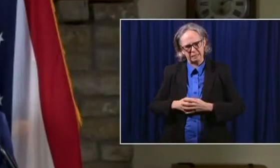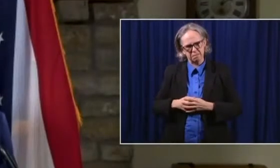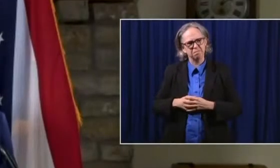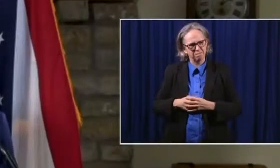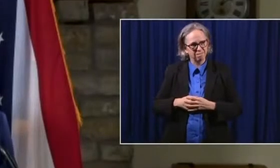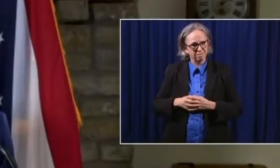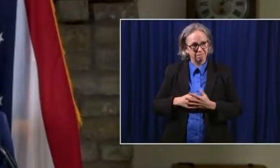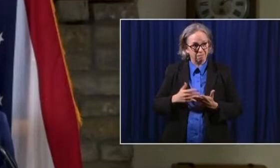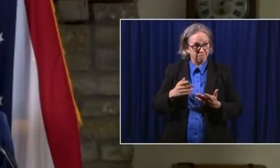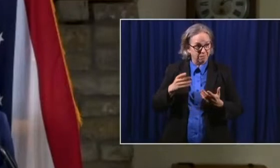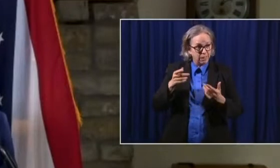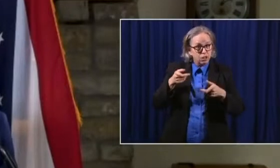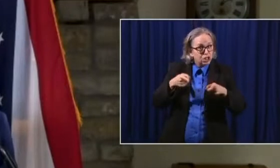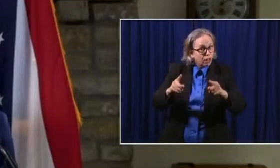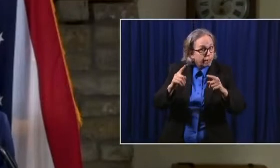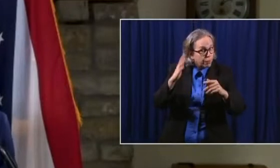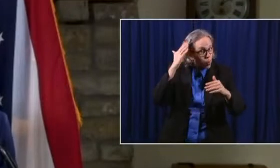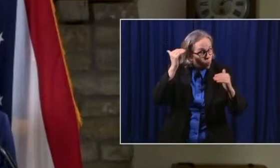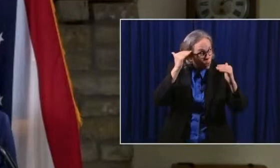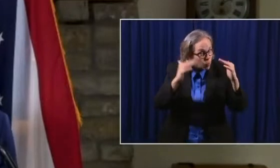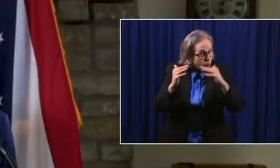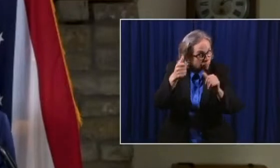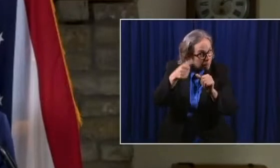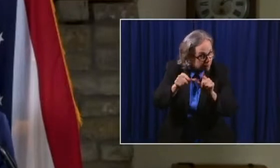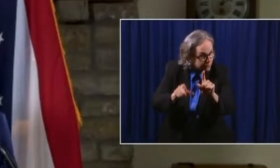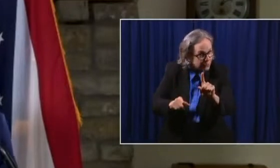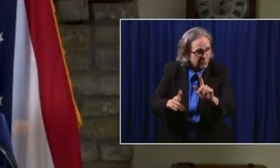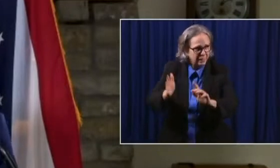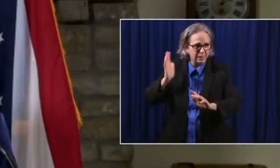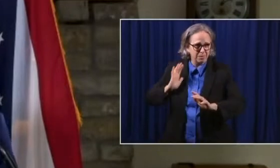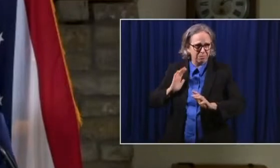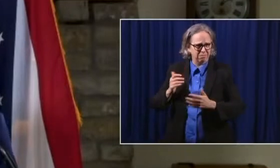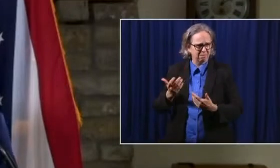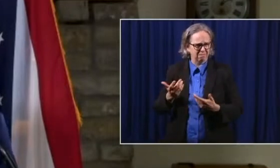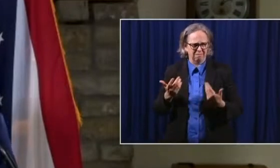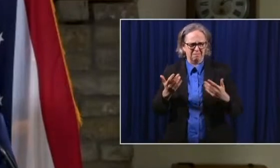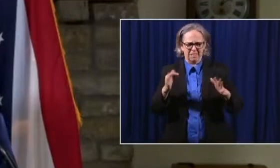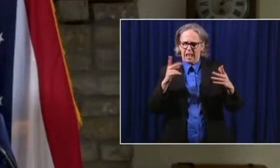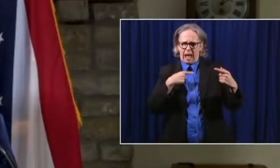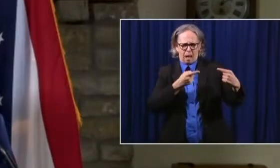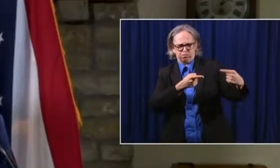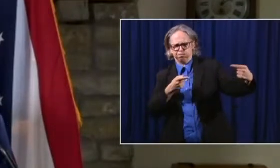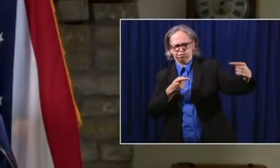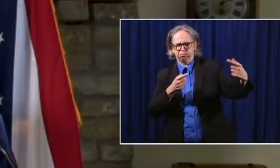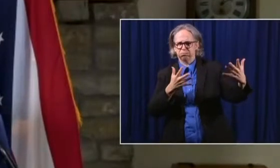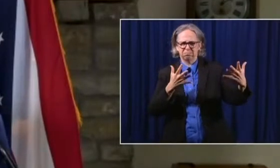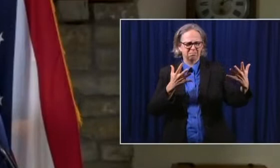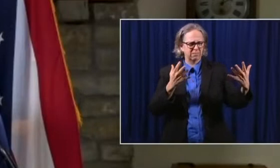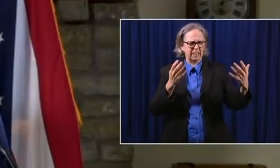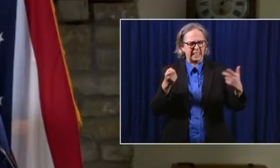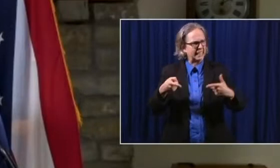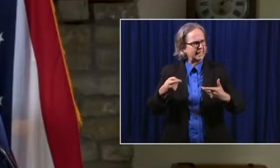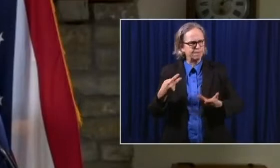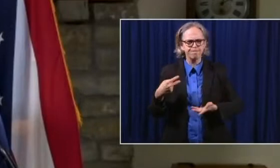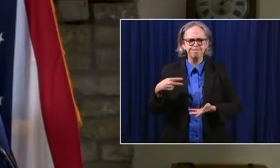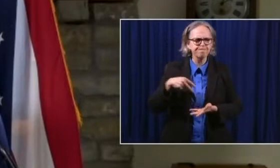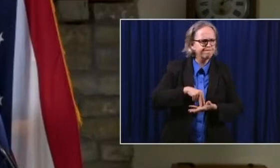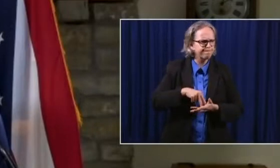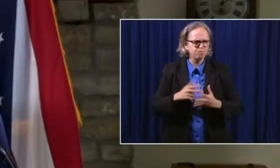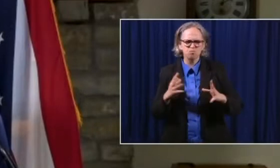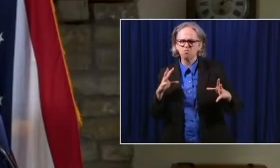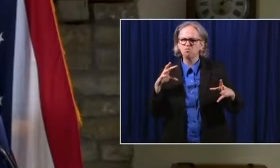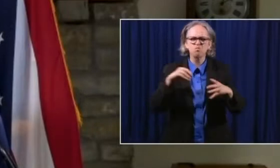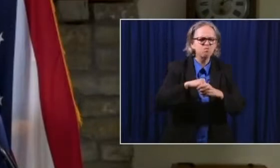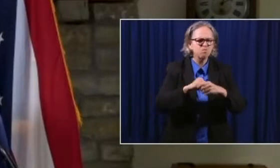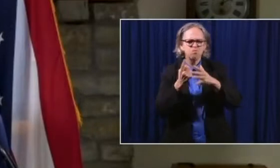War, disregarding enemy fire, he charged the enemy 3 times, killing at least 13 enemy soldiers,